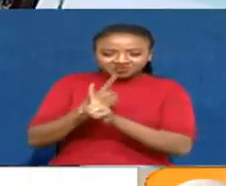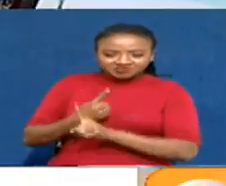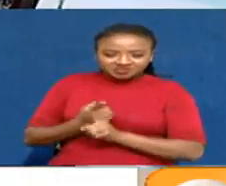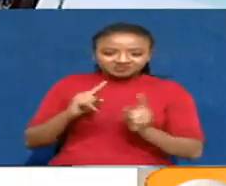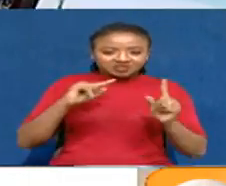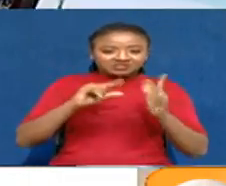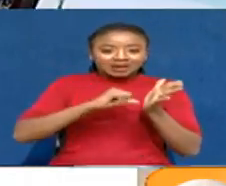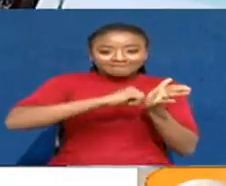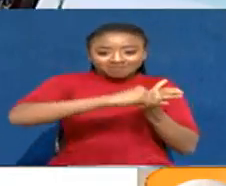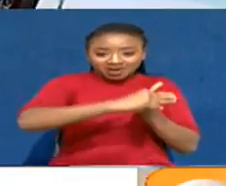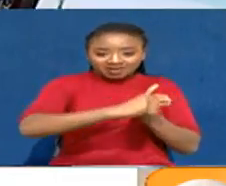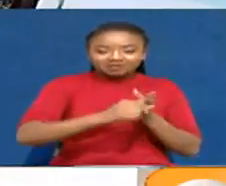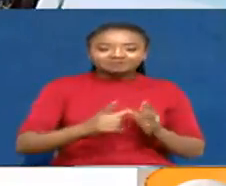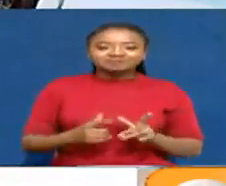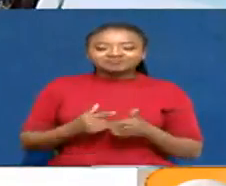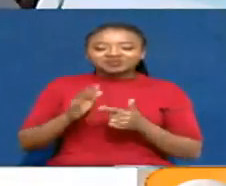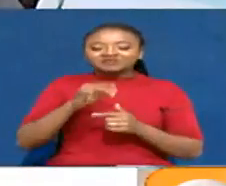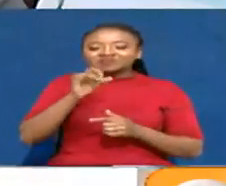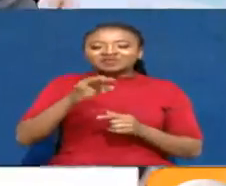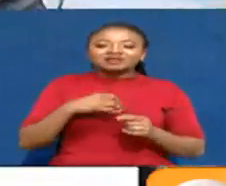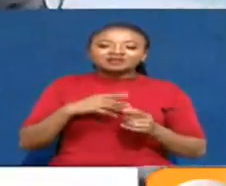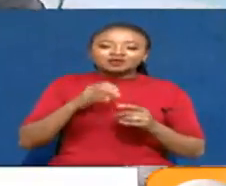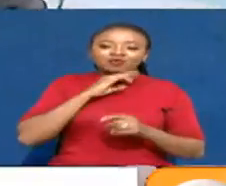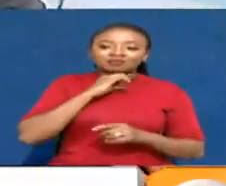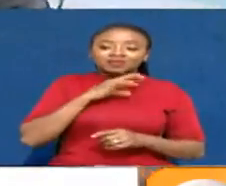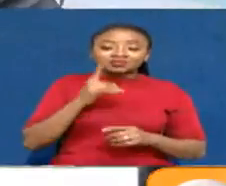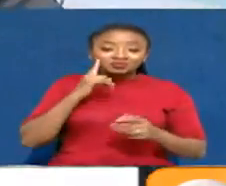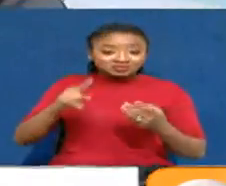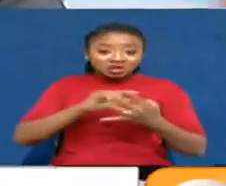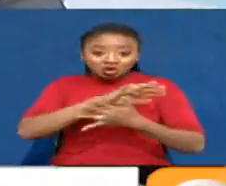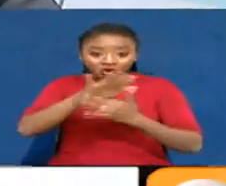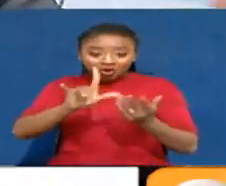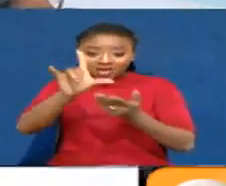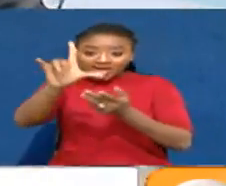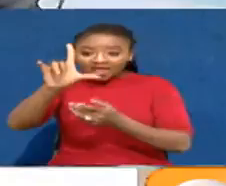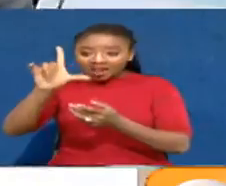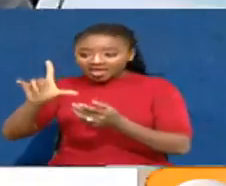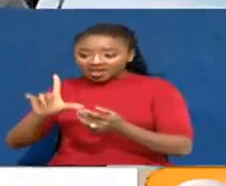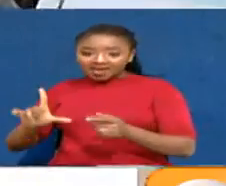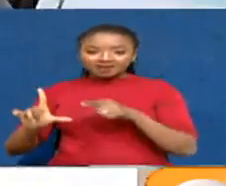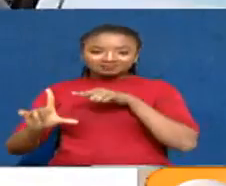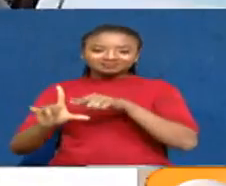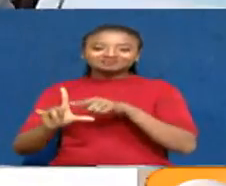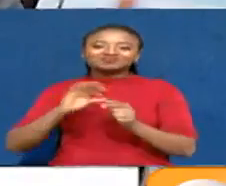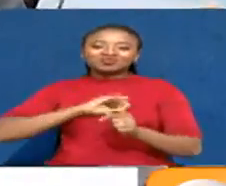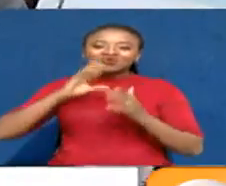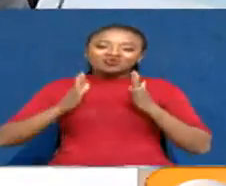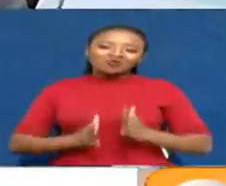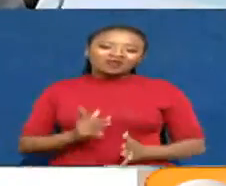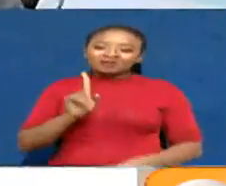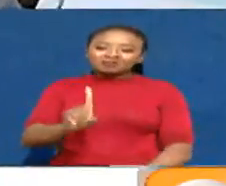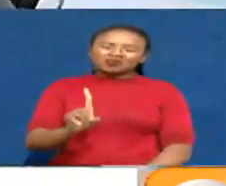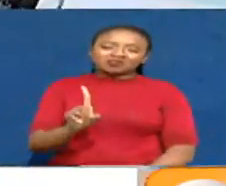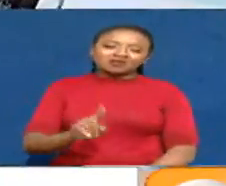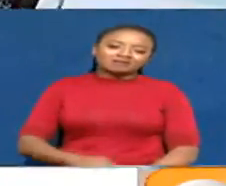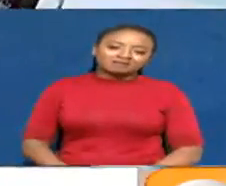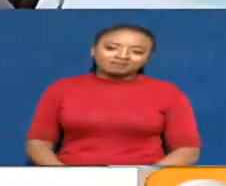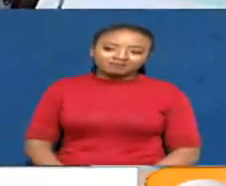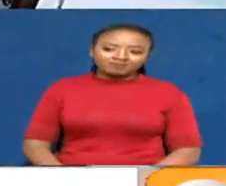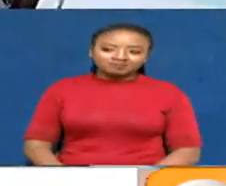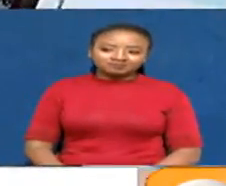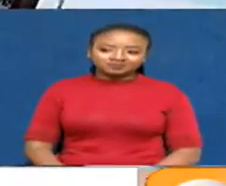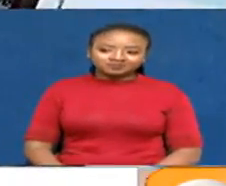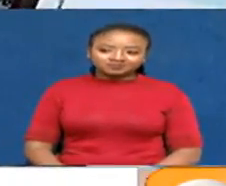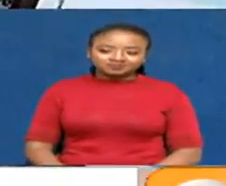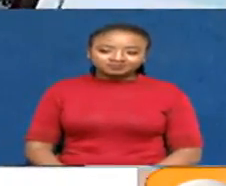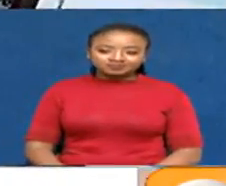these businesses that have just been named are actually owned by one sort of party, and then they have these three brands that harass